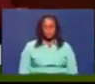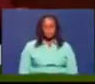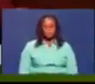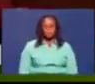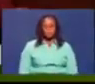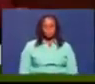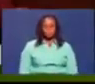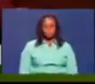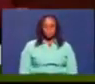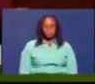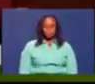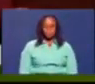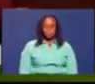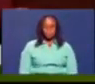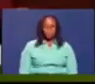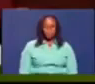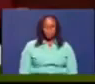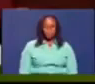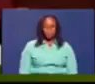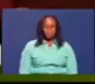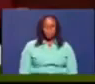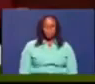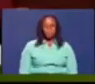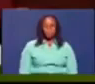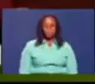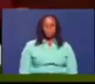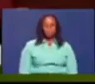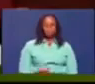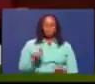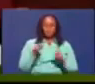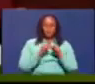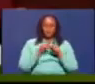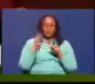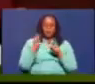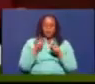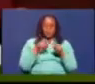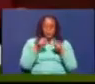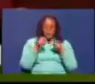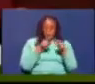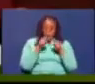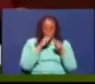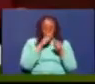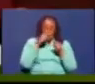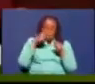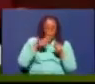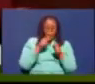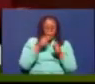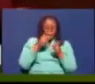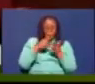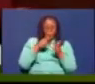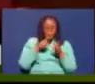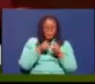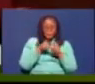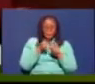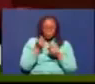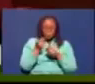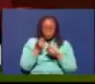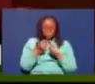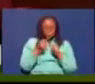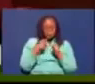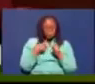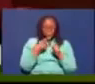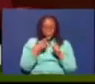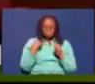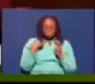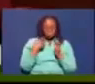should do, they actually regulate prices, the pump price, against the landing cost. But in between, nothing happens. And actually